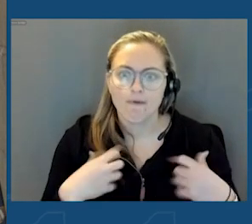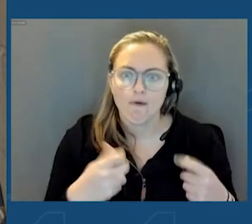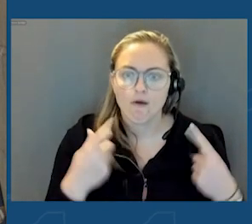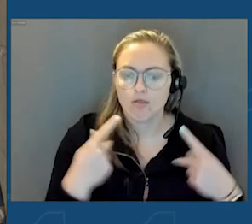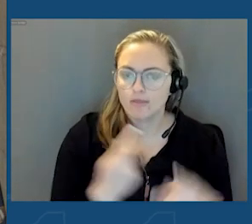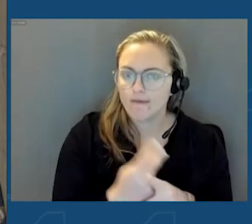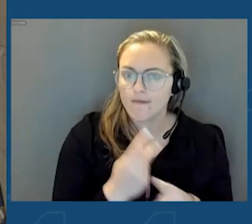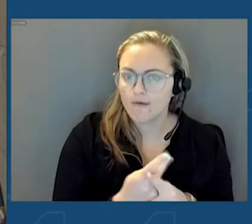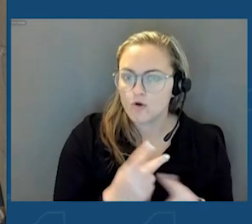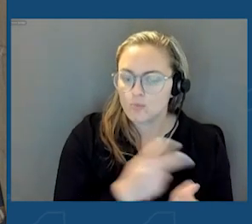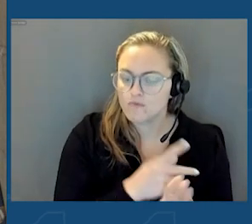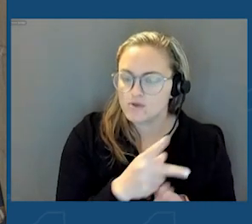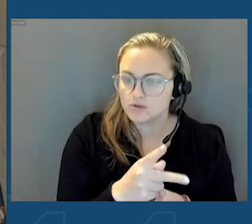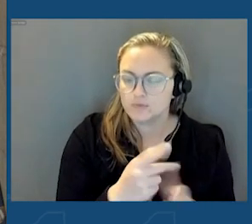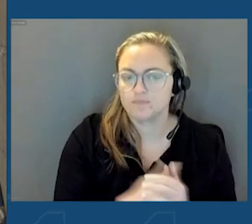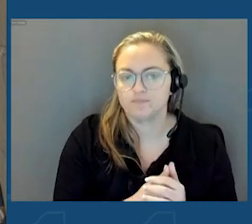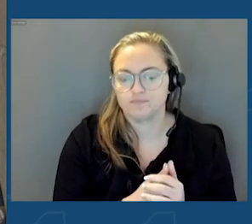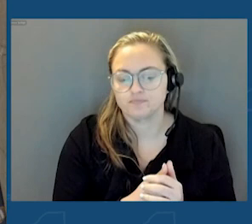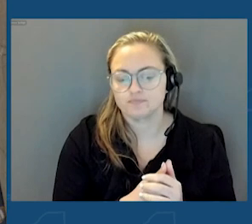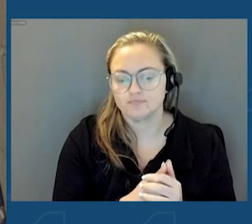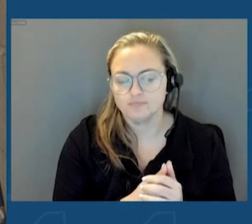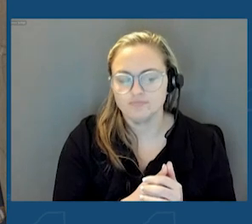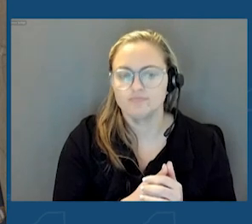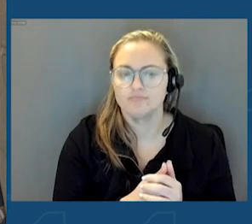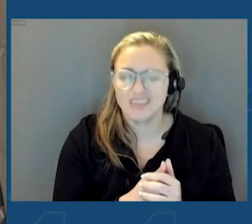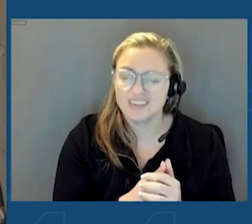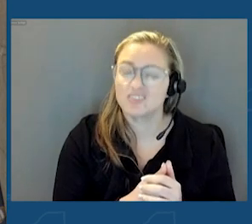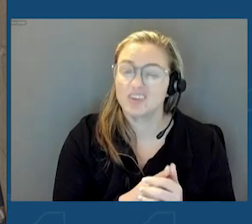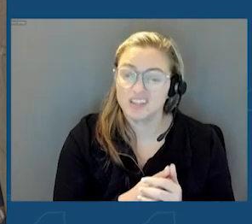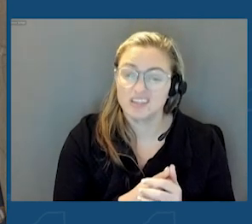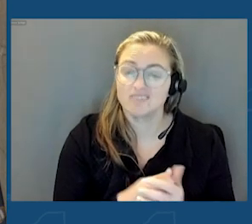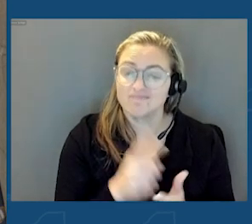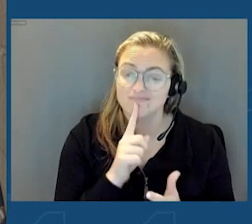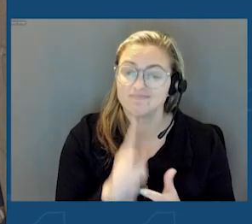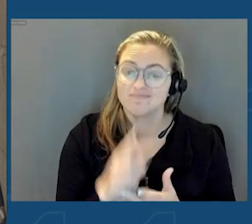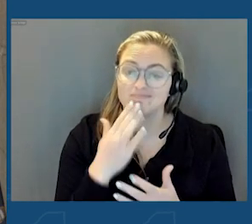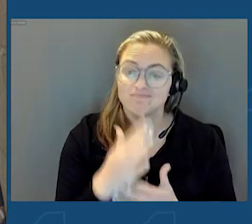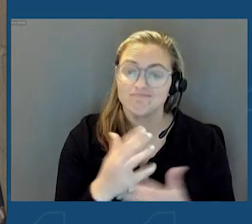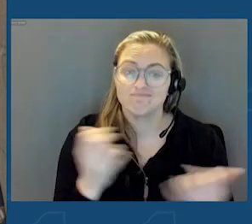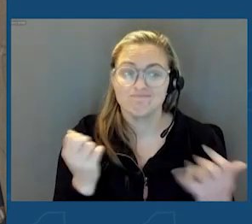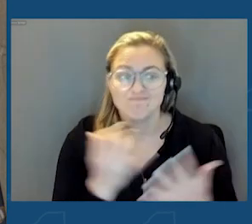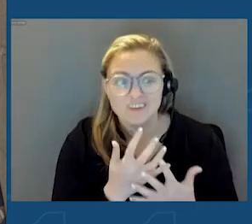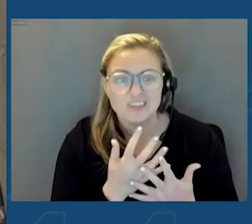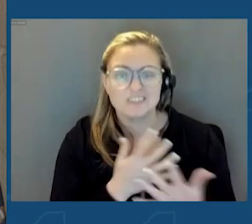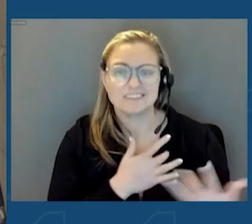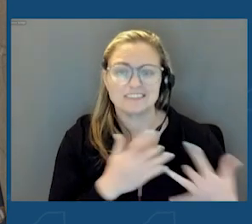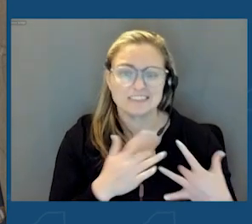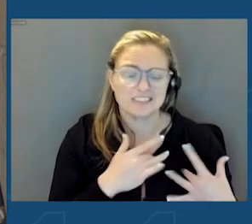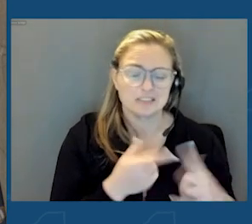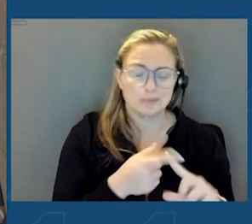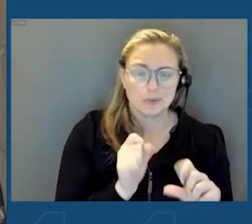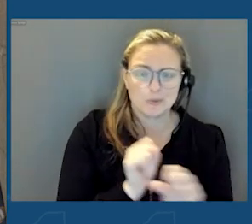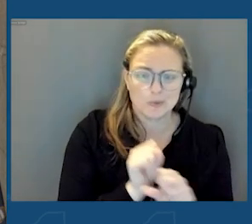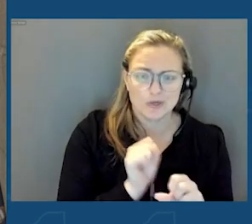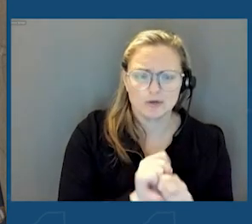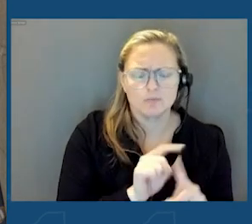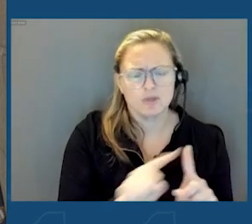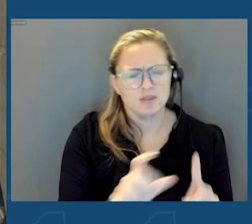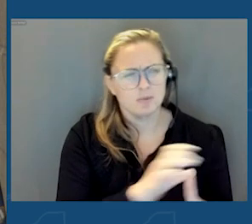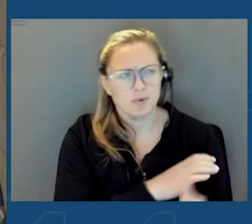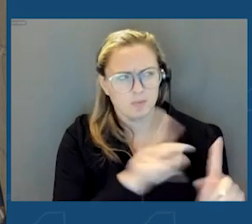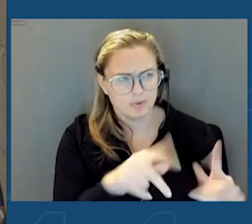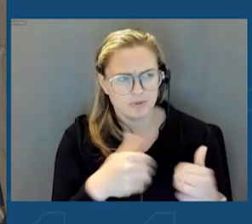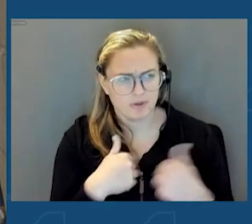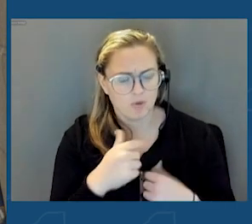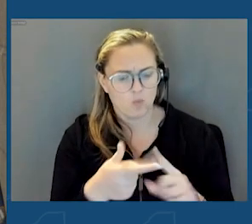professions. And it's taken a beating, a lot of fear, a lot of anxiety. But when you think about the power an individual has when they have